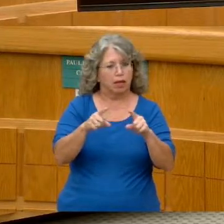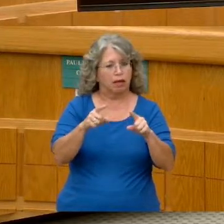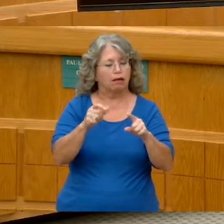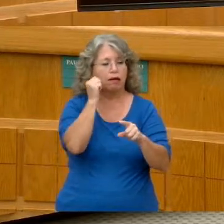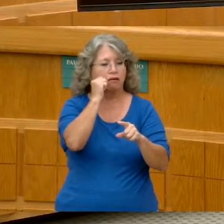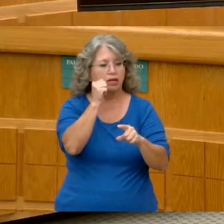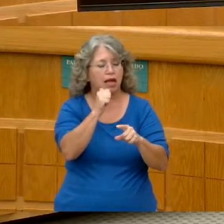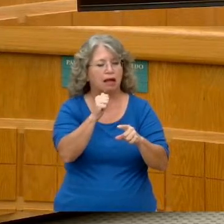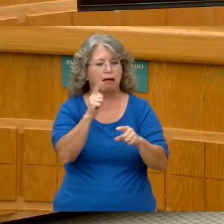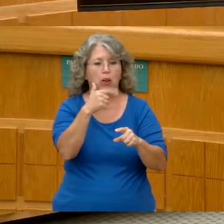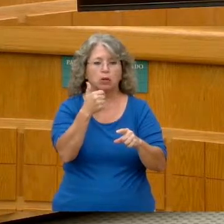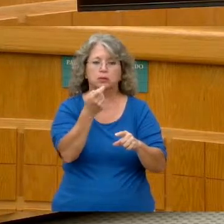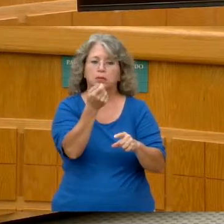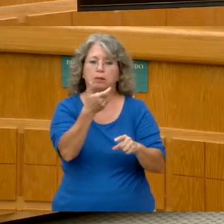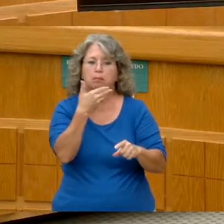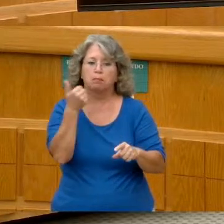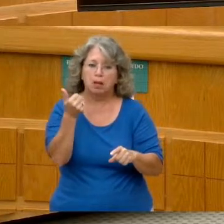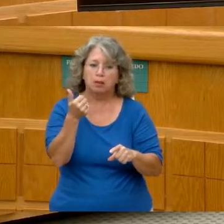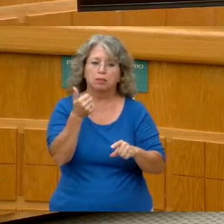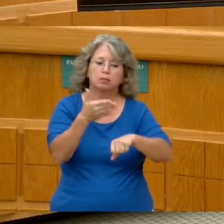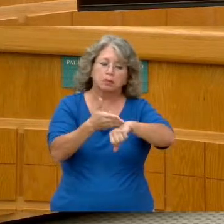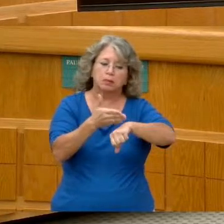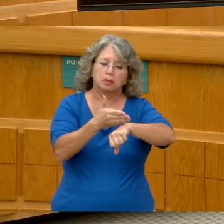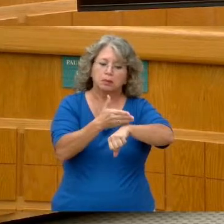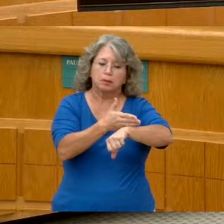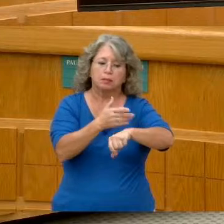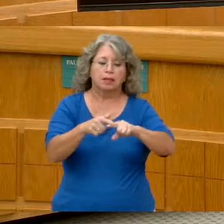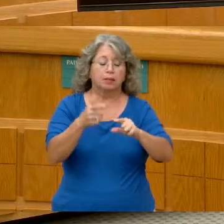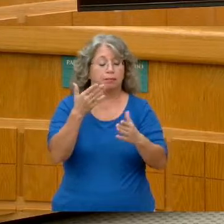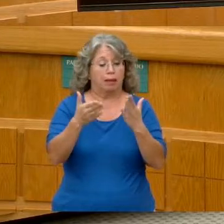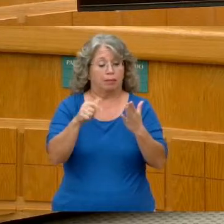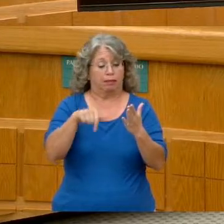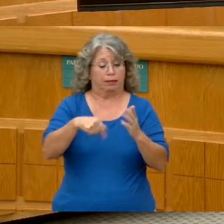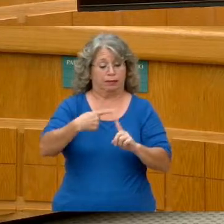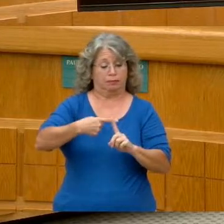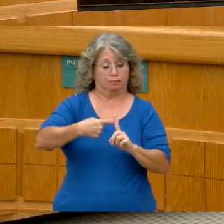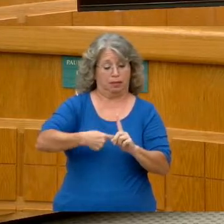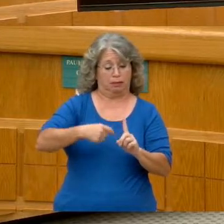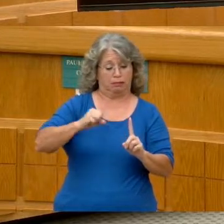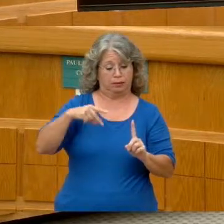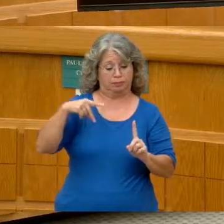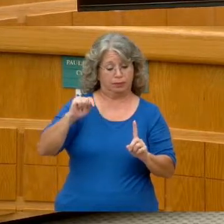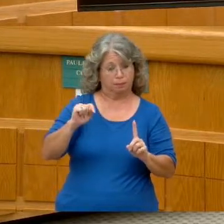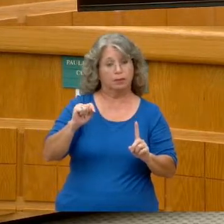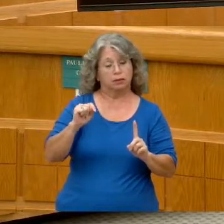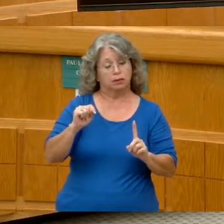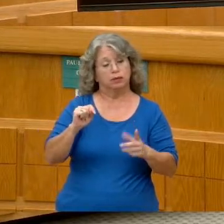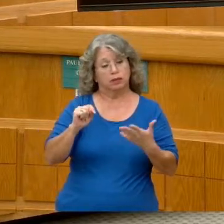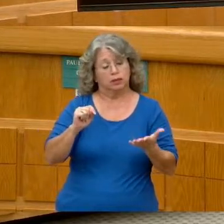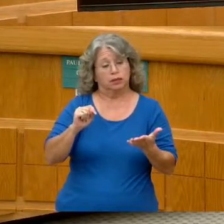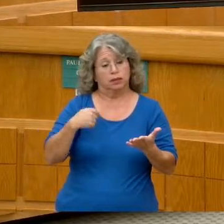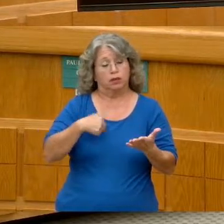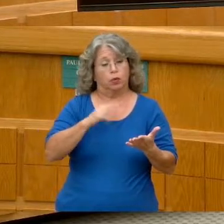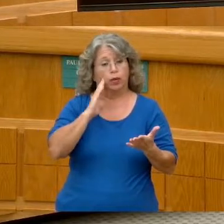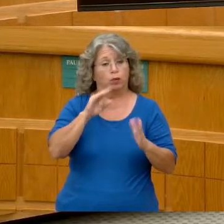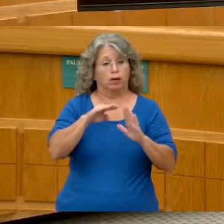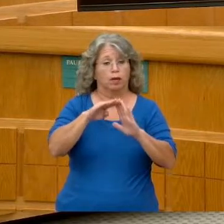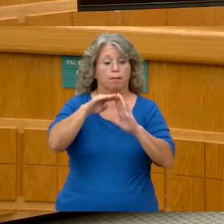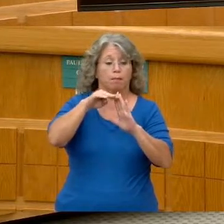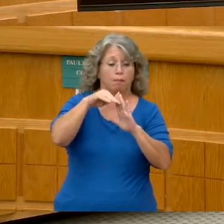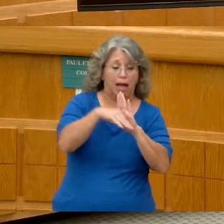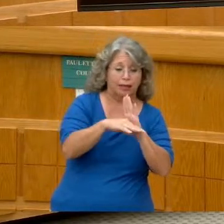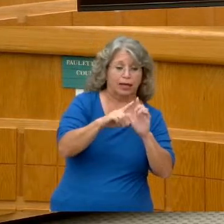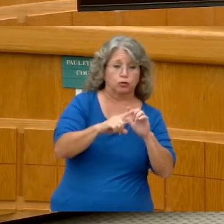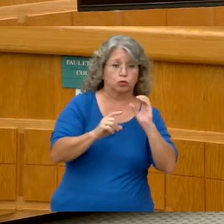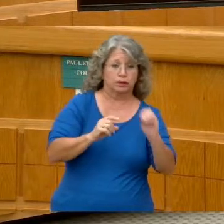basis. And at some point, maybe the month of September, we'll get to that zero line.